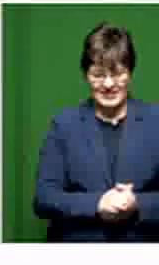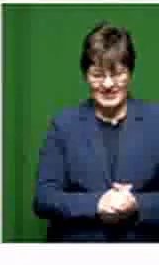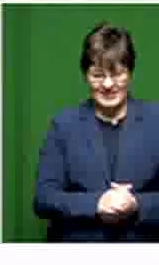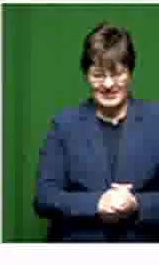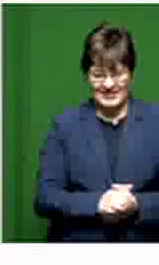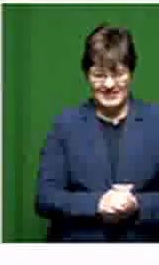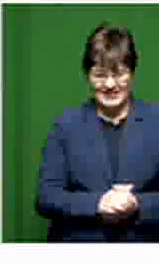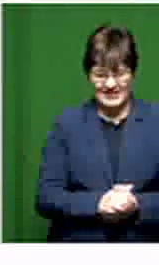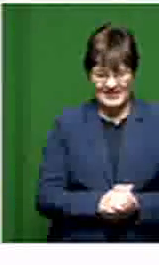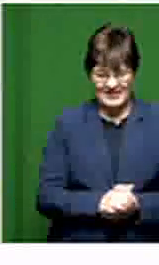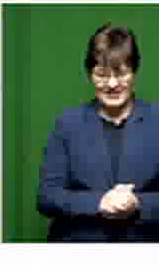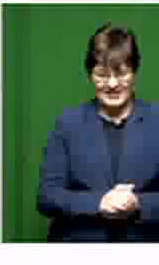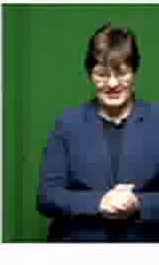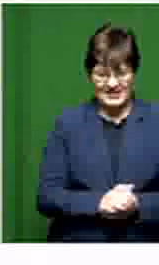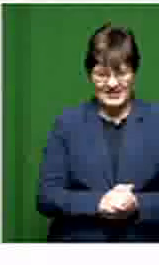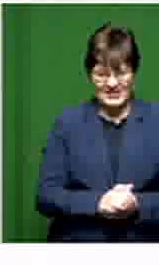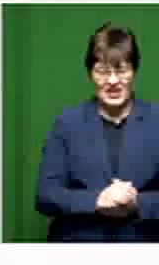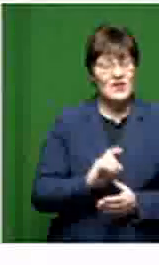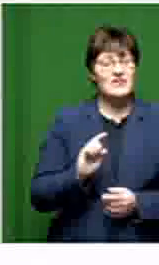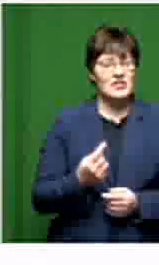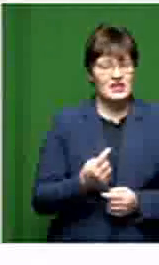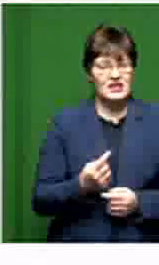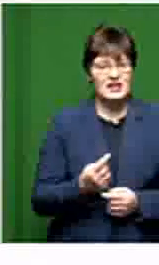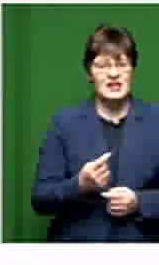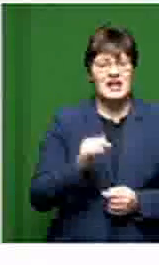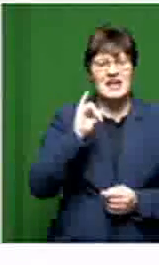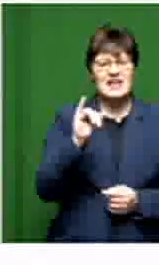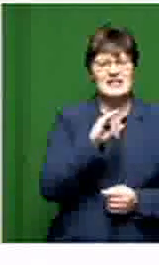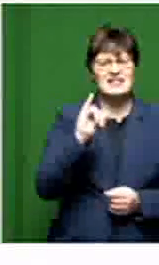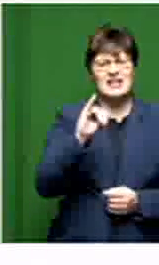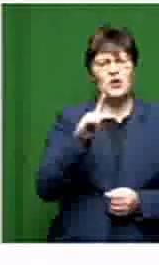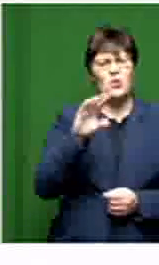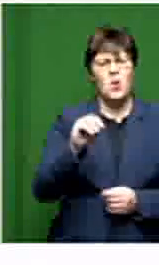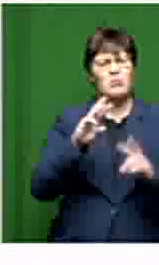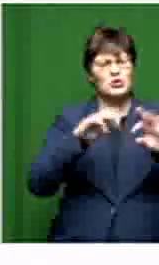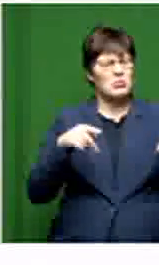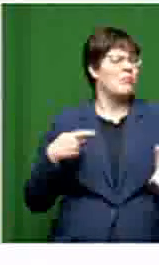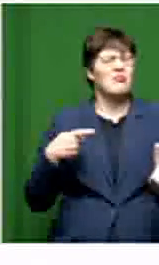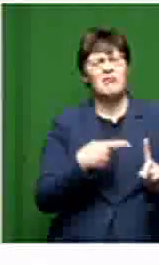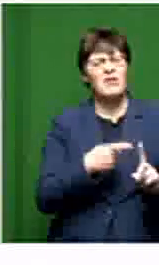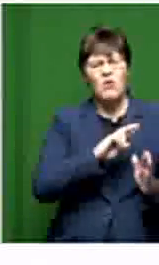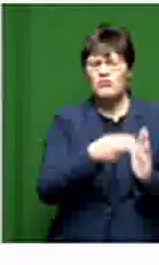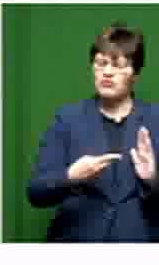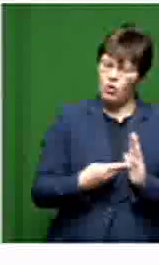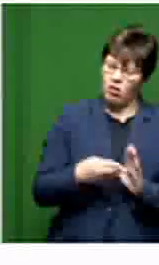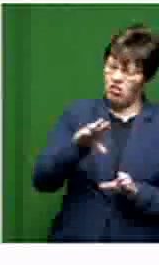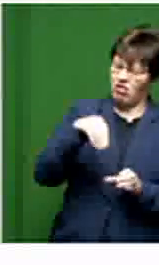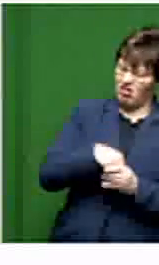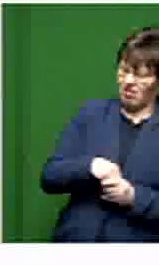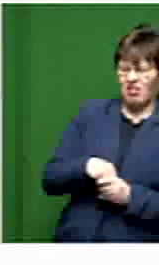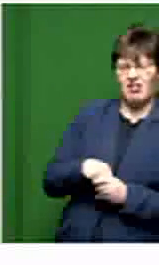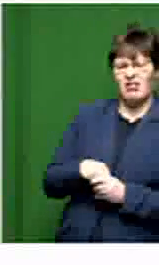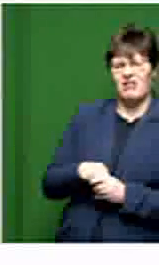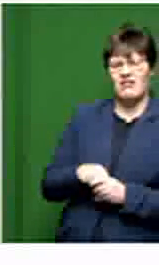time. Firstly, can you just briefly tell us about Iziko Museums and what role this actually plays in